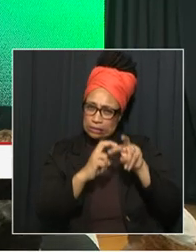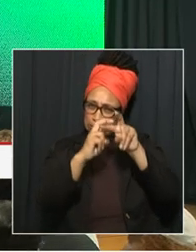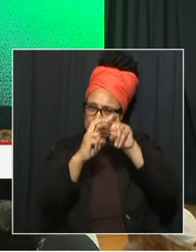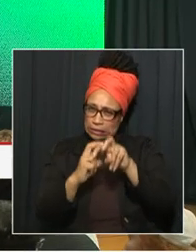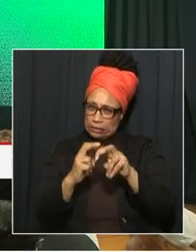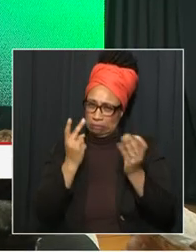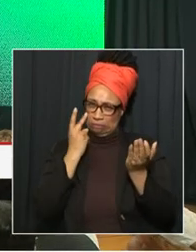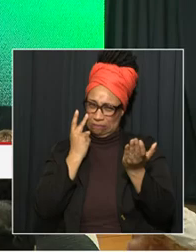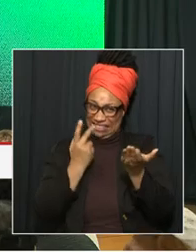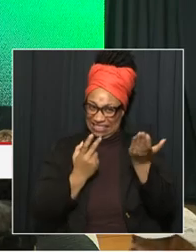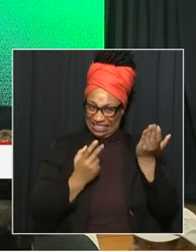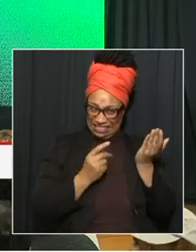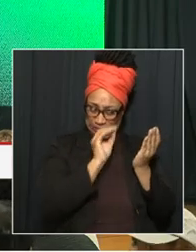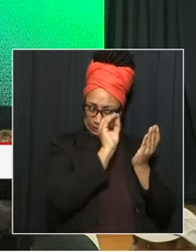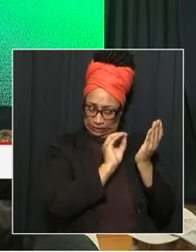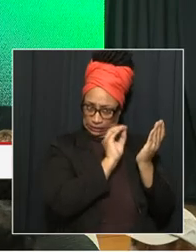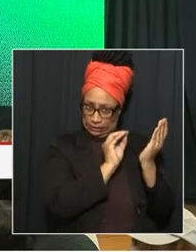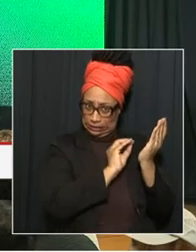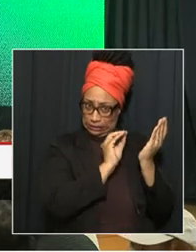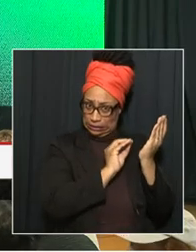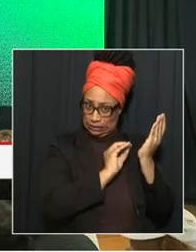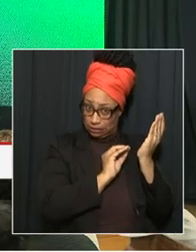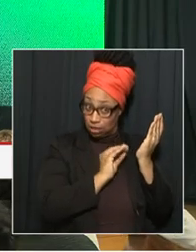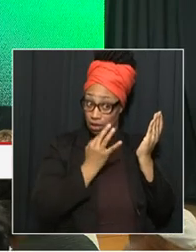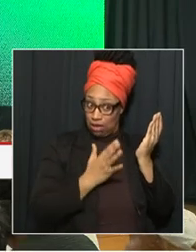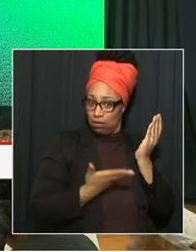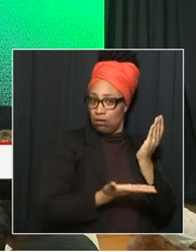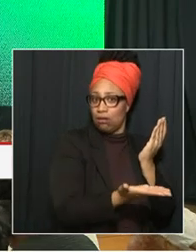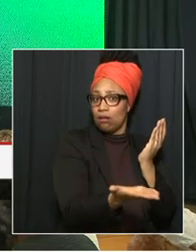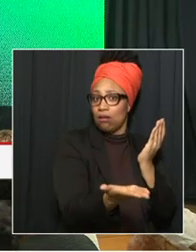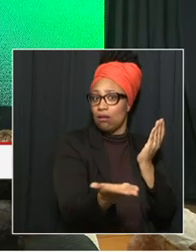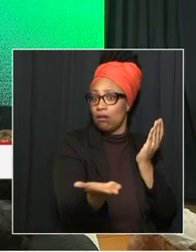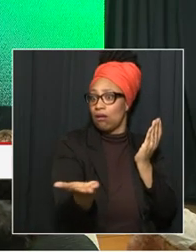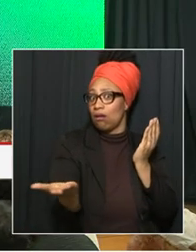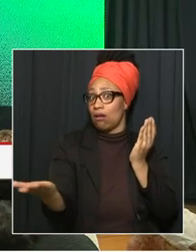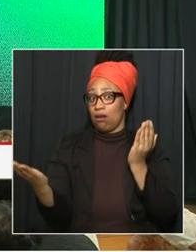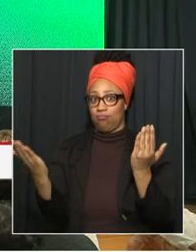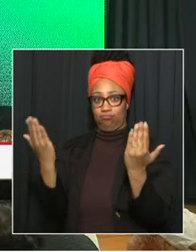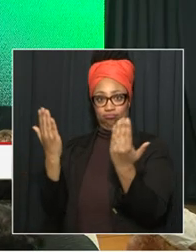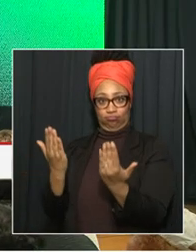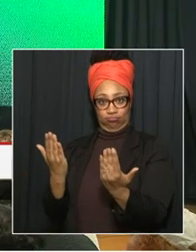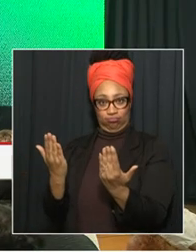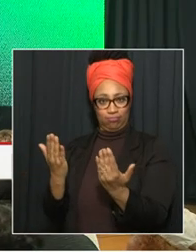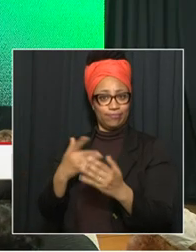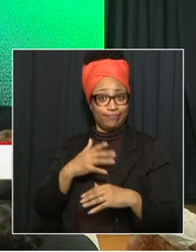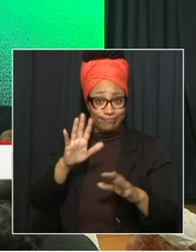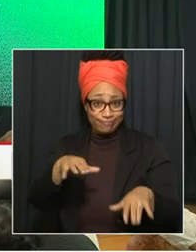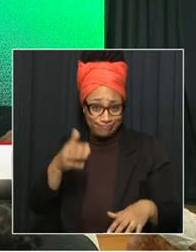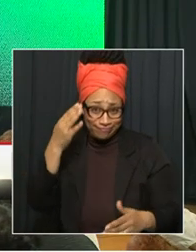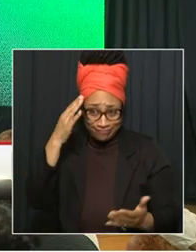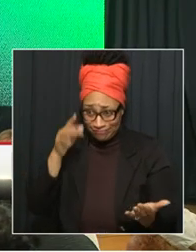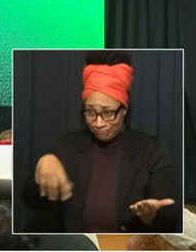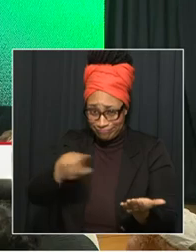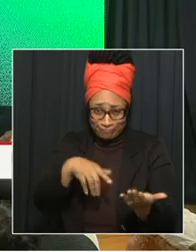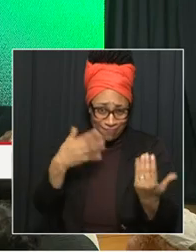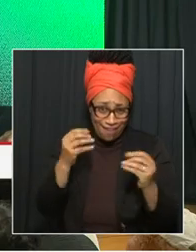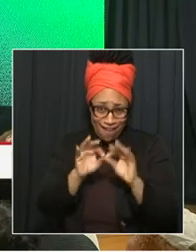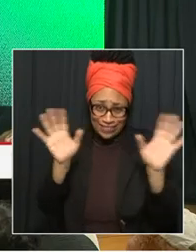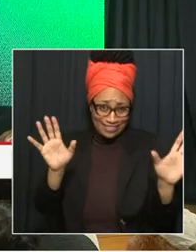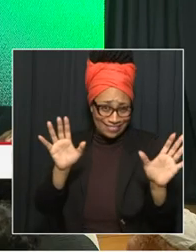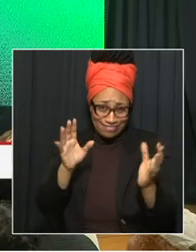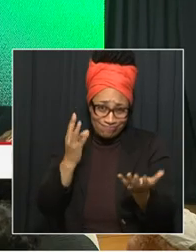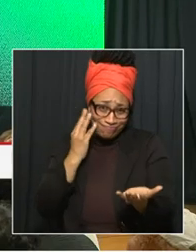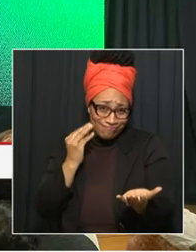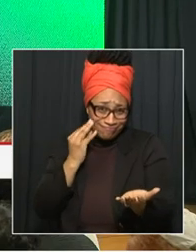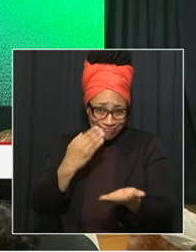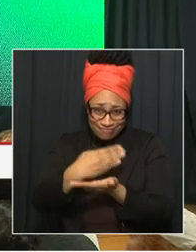council. Obviously, we all take care of our own household budgets, right? And so we know what that's like. We know we have dollars